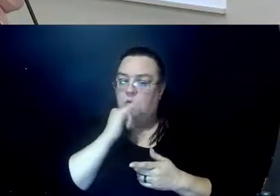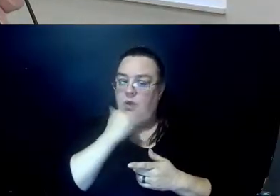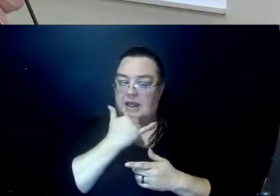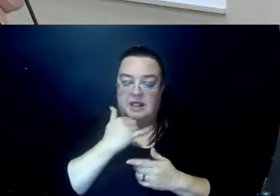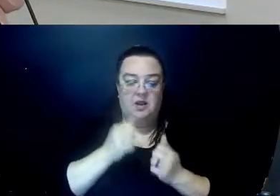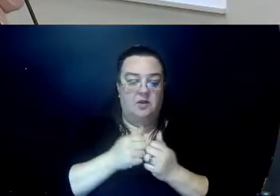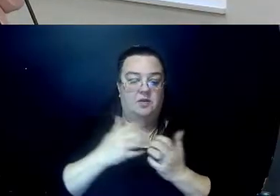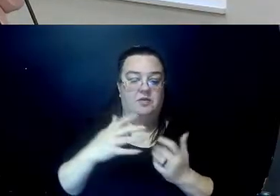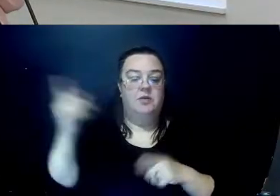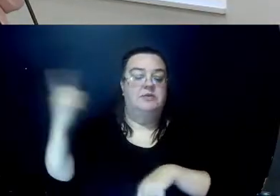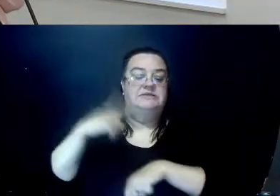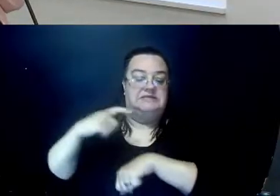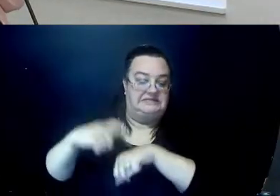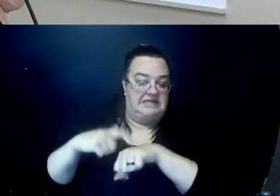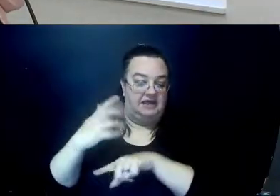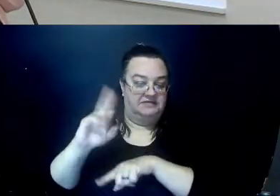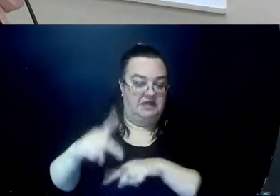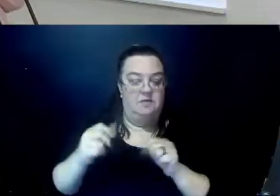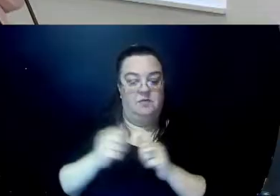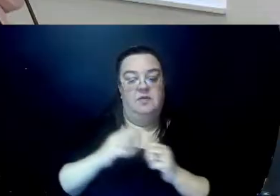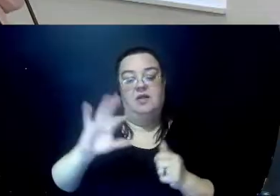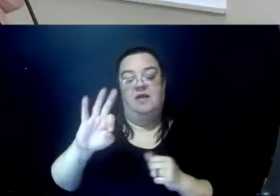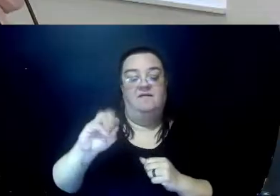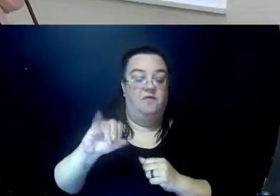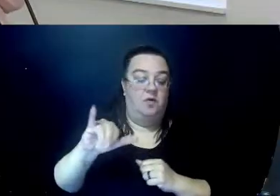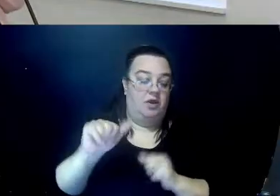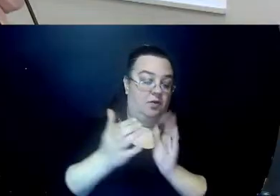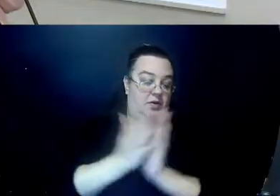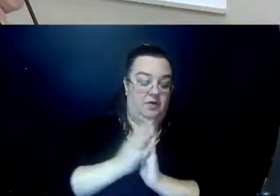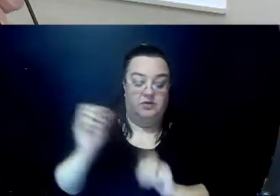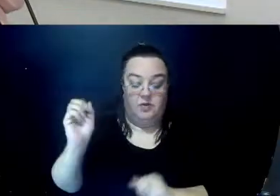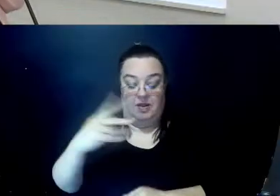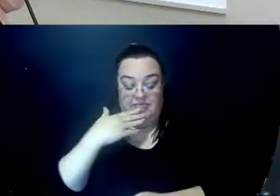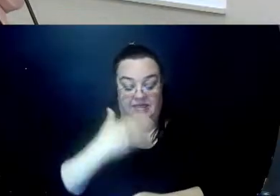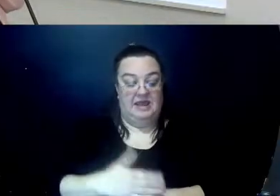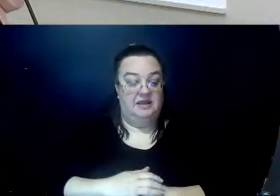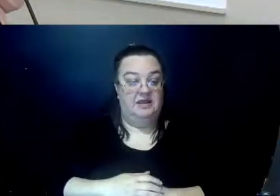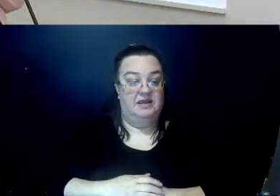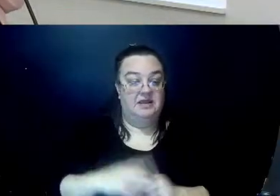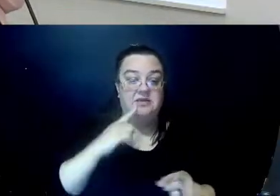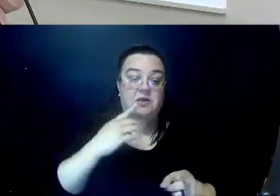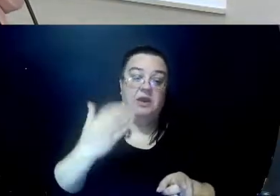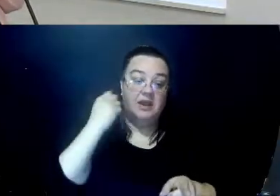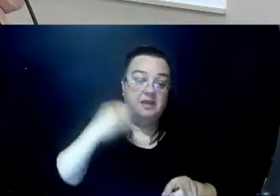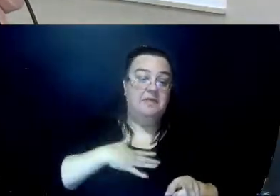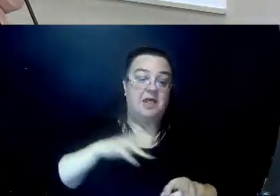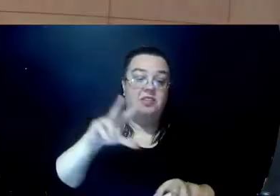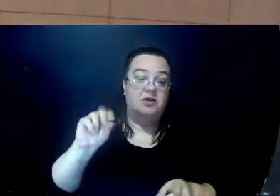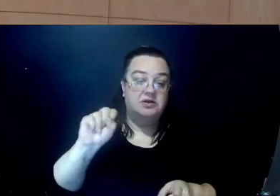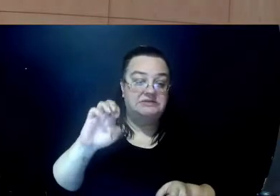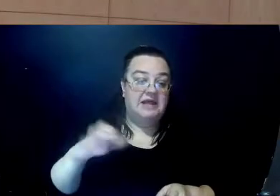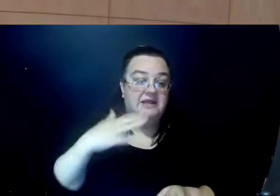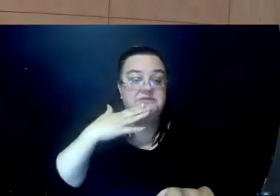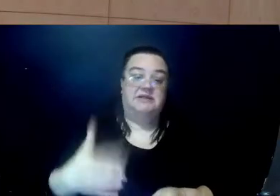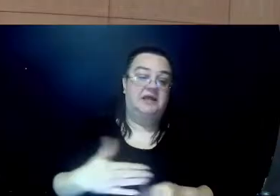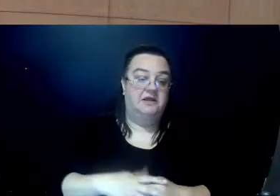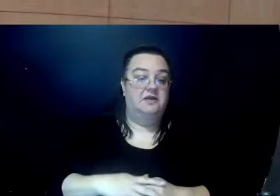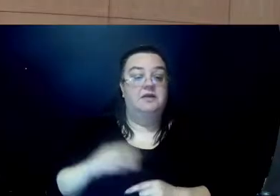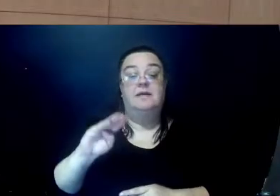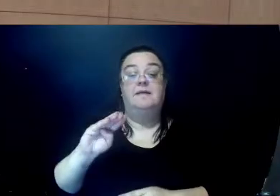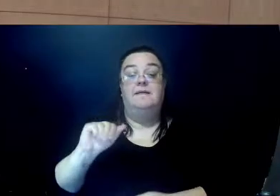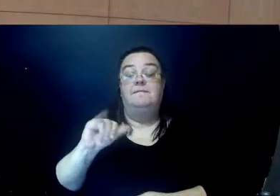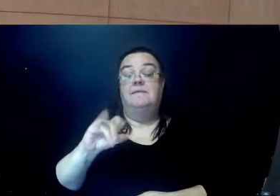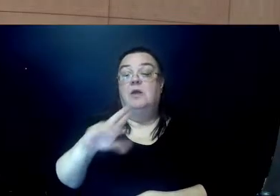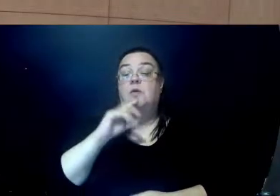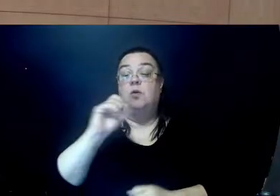FICA, what is it? Time. A FOIA request. All right, thank you. You ate my 30 seconds, thank you. Is there, okay, I'm